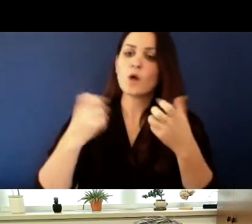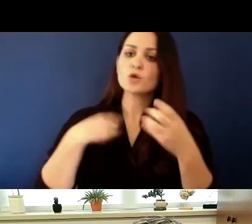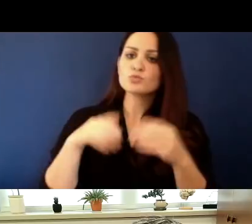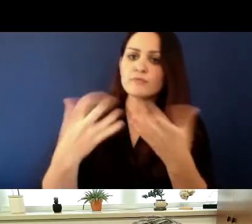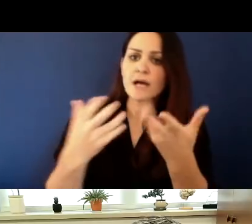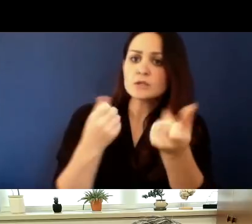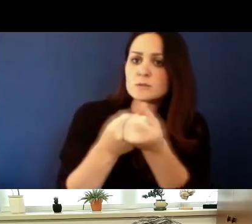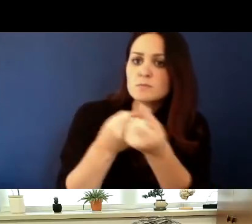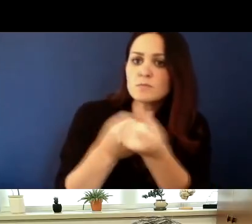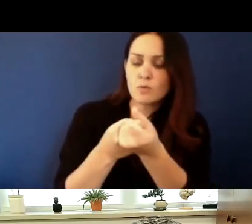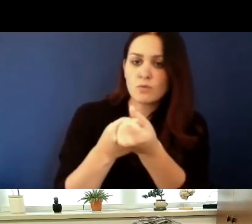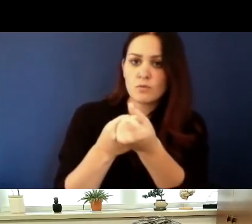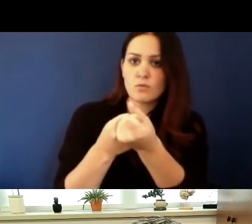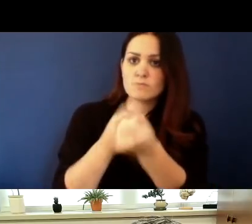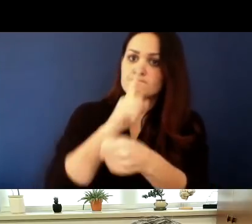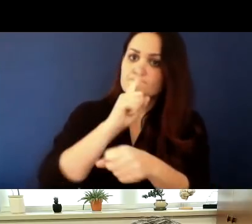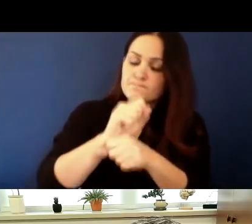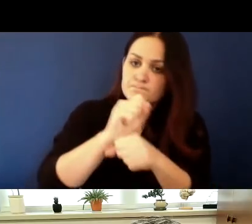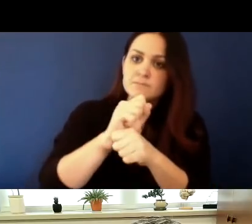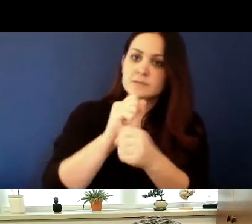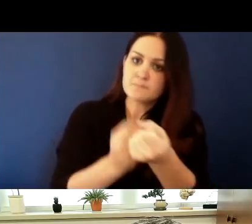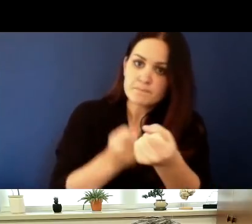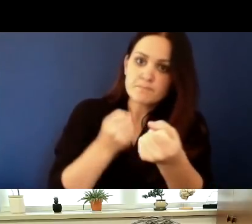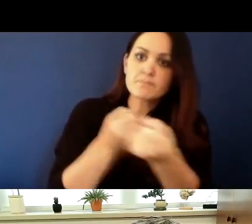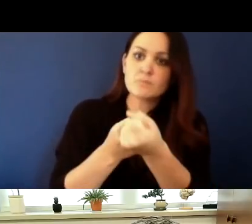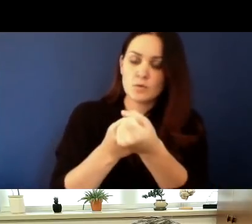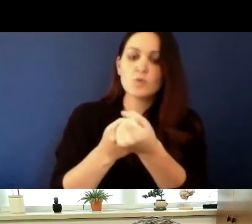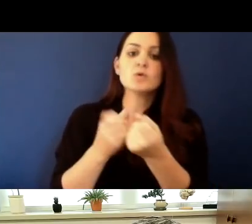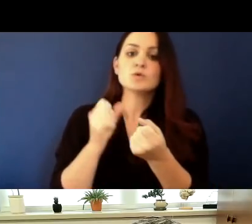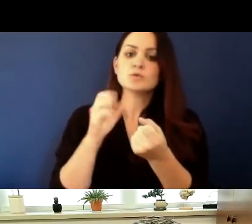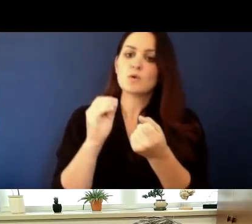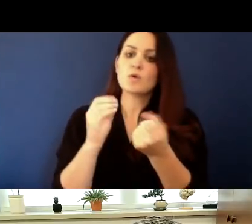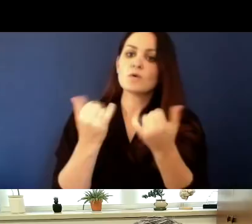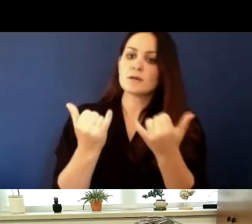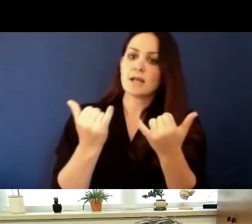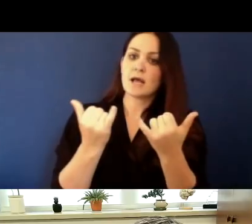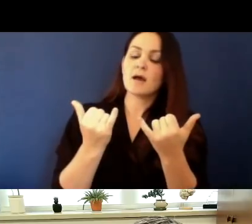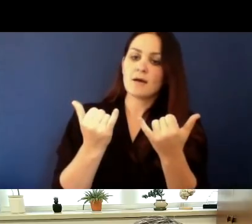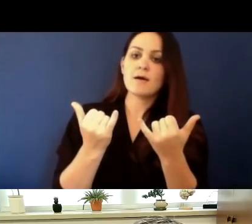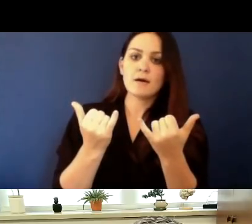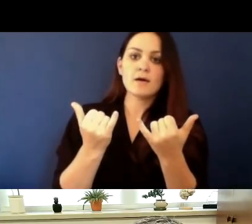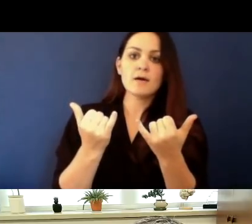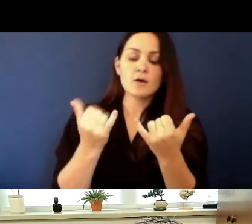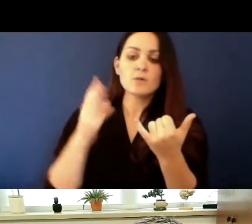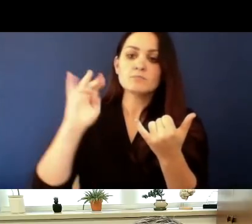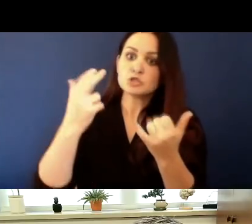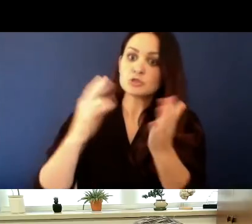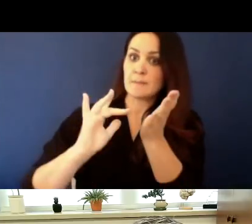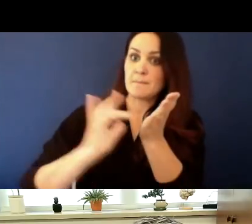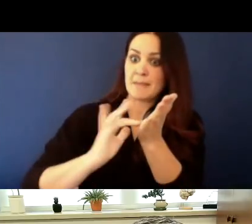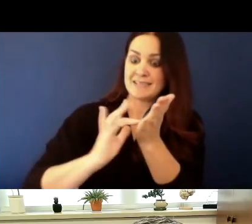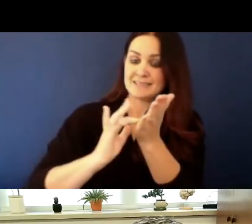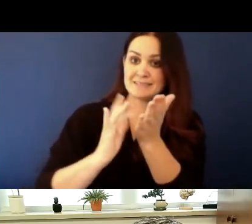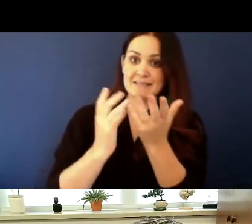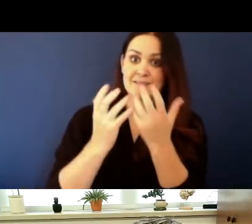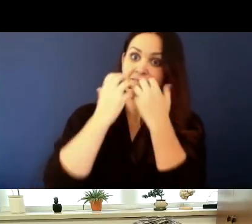the tactics we were using. And this is an opportunity for us to put our Michigan Medicine value of caring, which Dr.